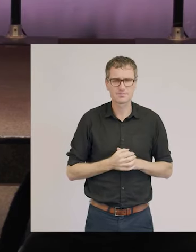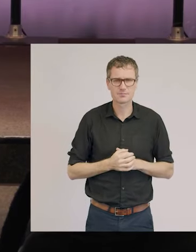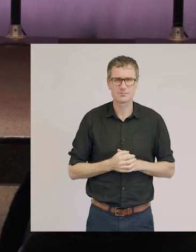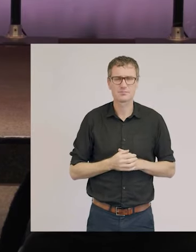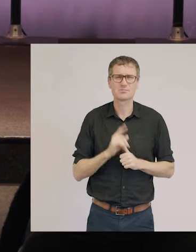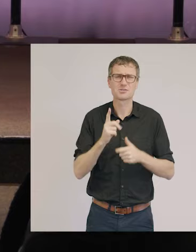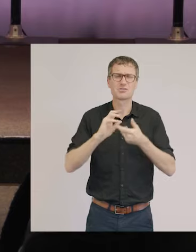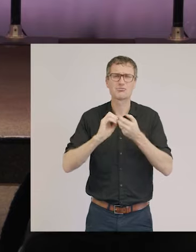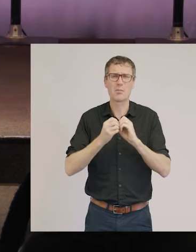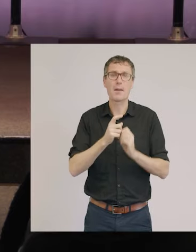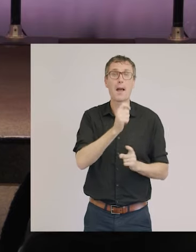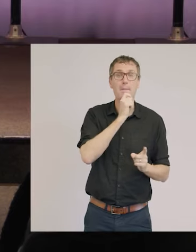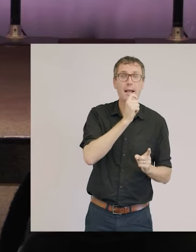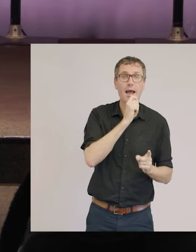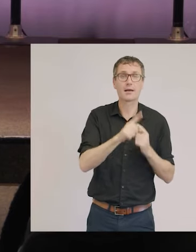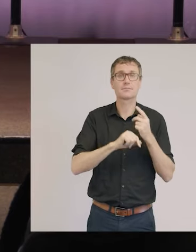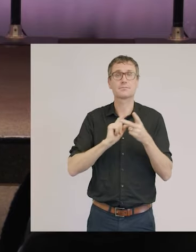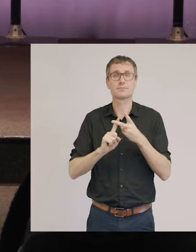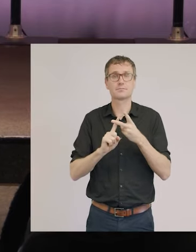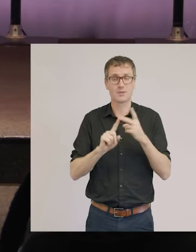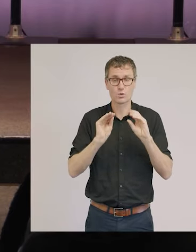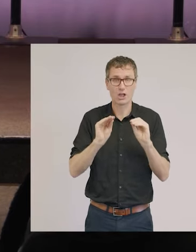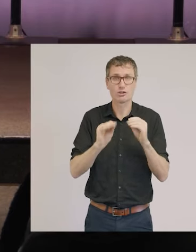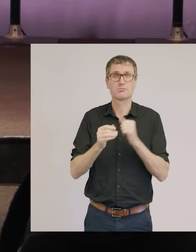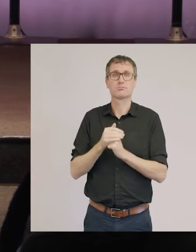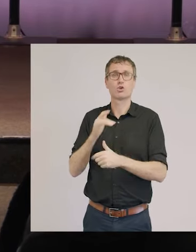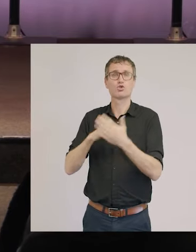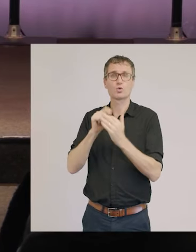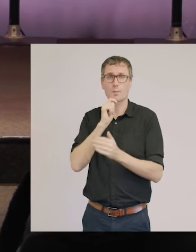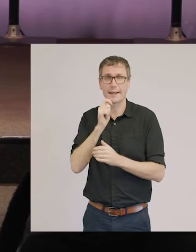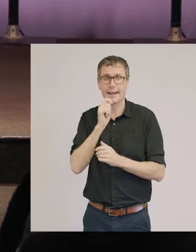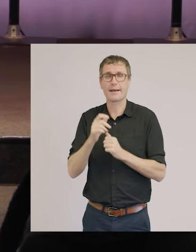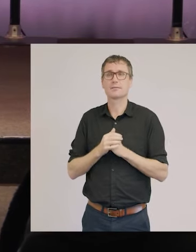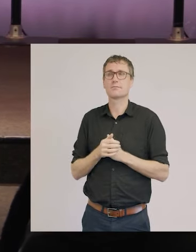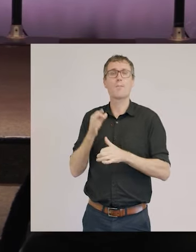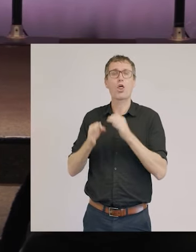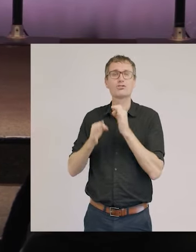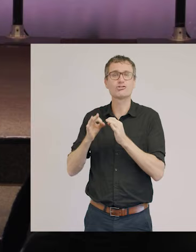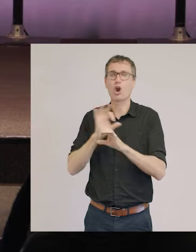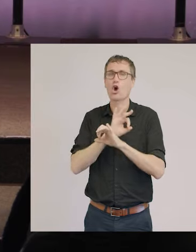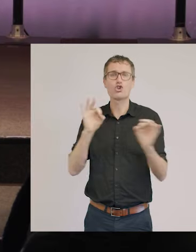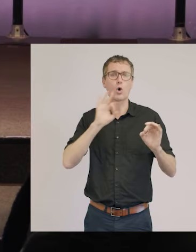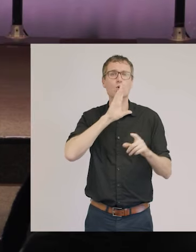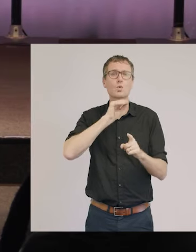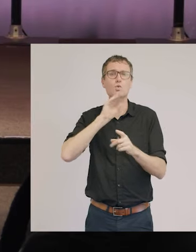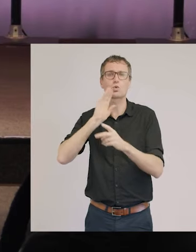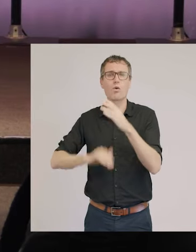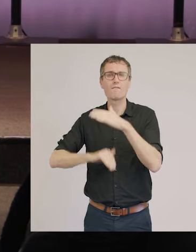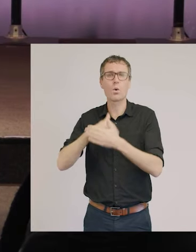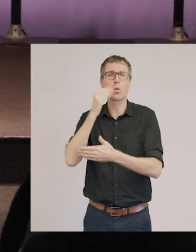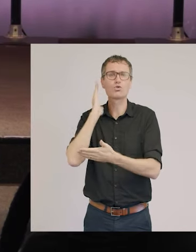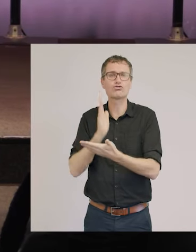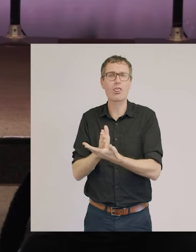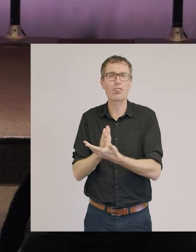Because believe it or not, the media and education and social media and the politicians and all those sorts of things are not